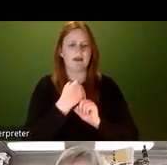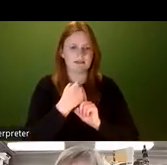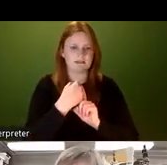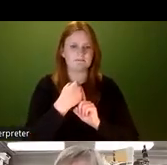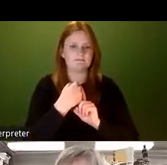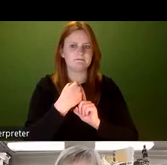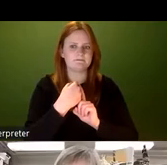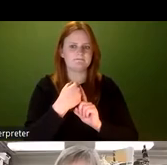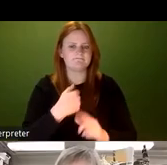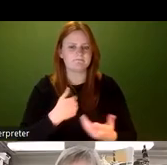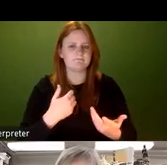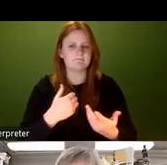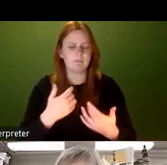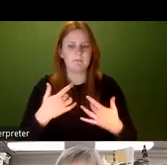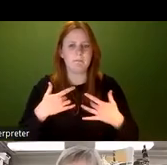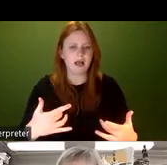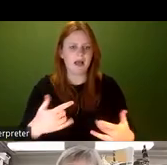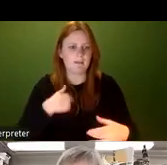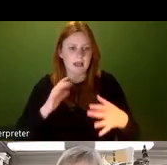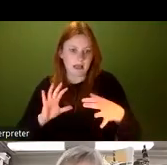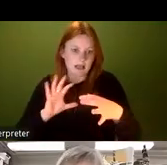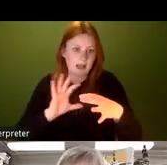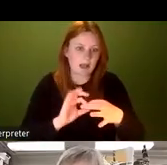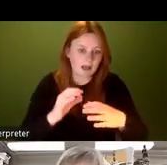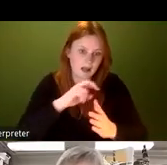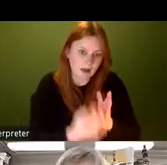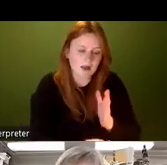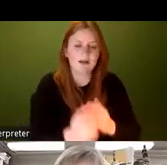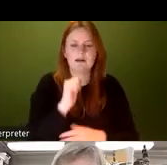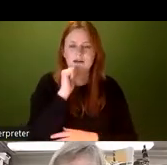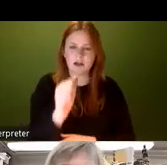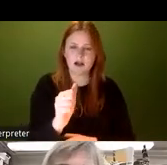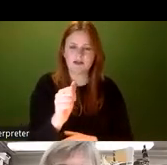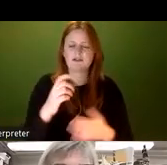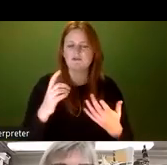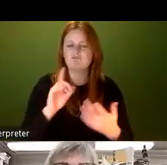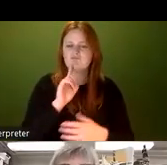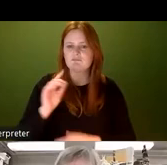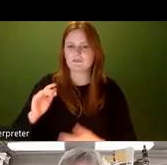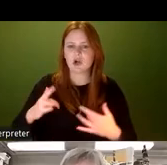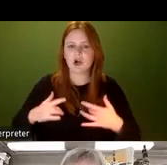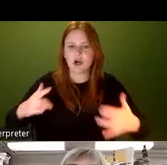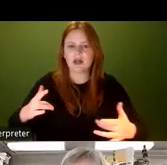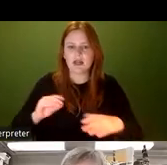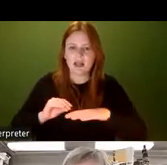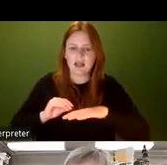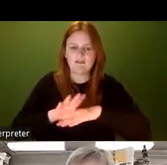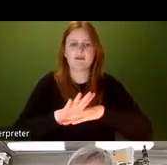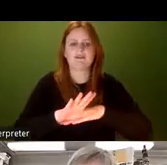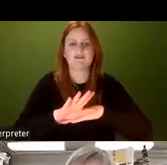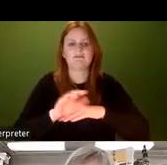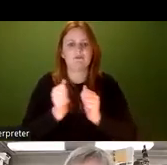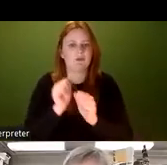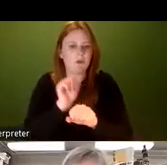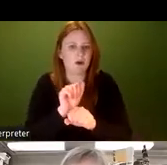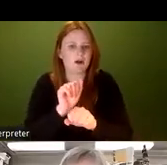really connect so directly my influences, early influences, with the work I make, but I think there is